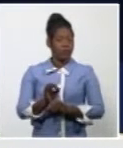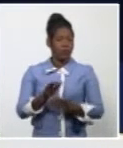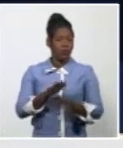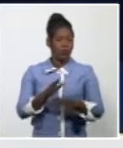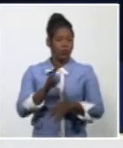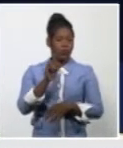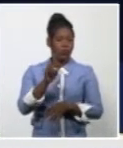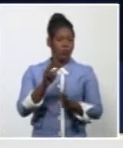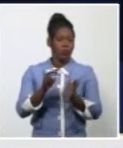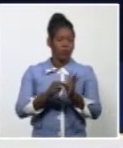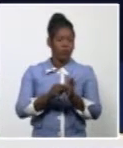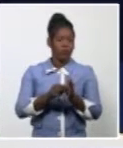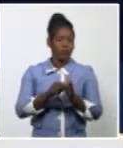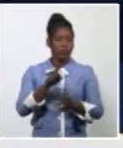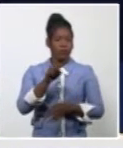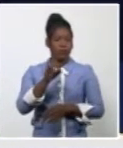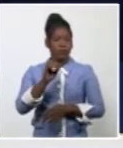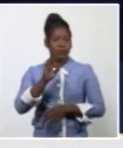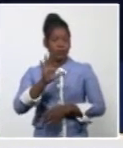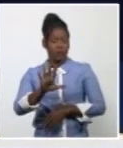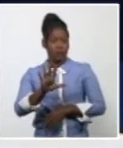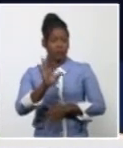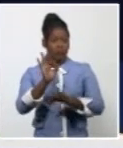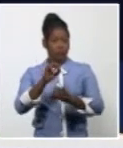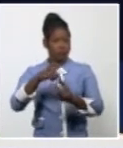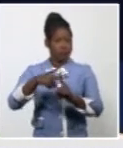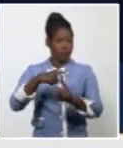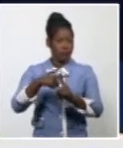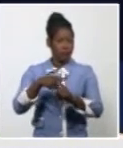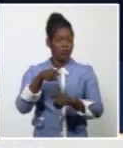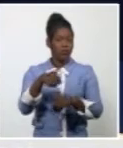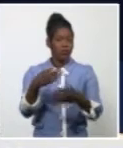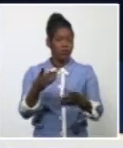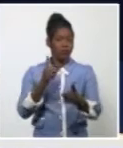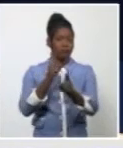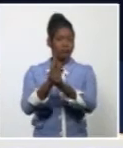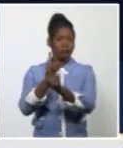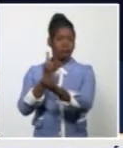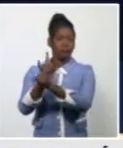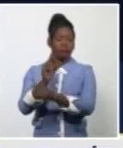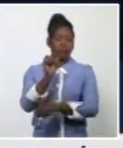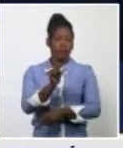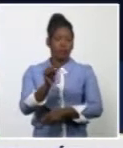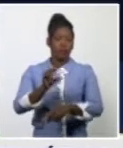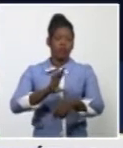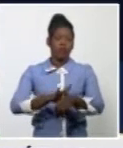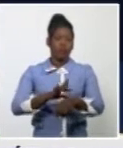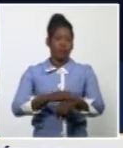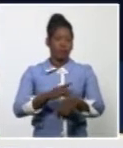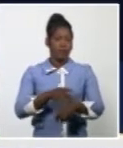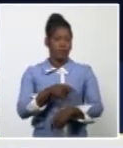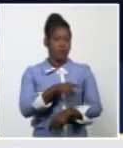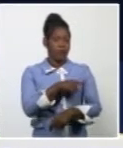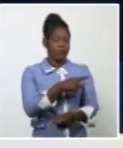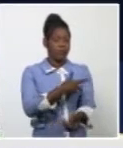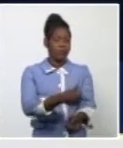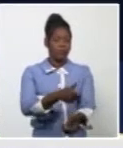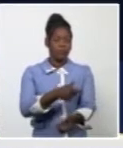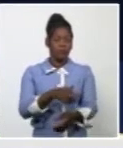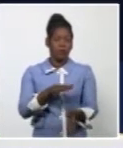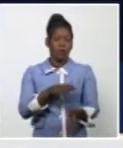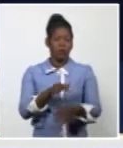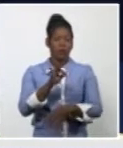1,755 people out of the 2,005 positive ones have been diagnosed as